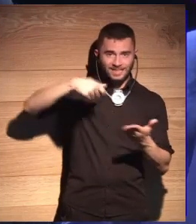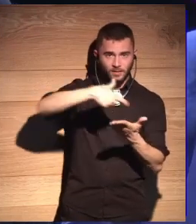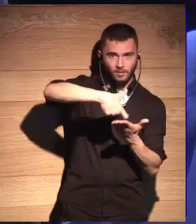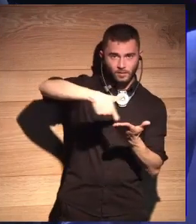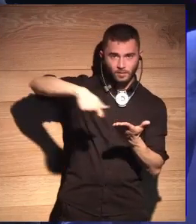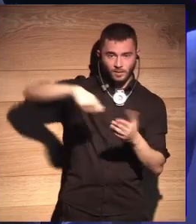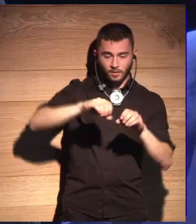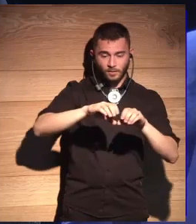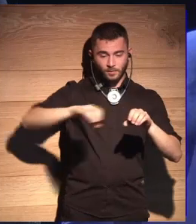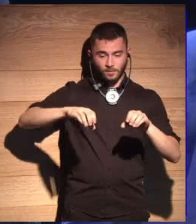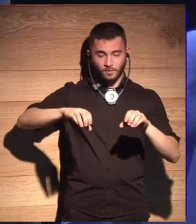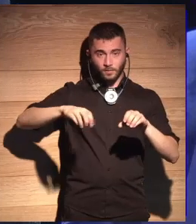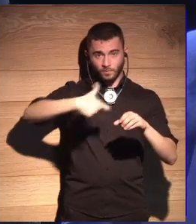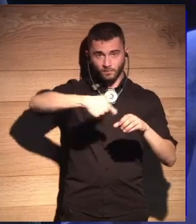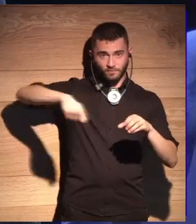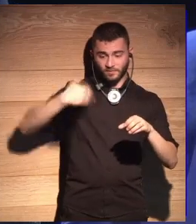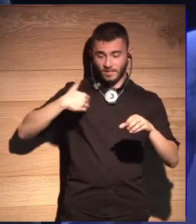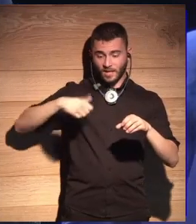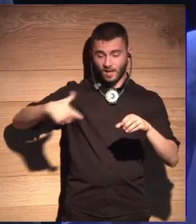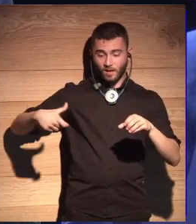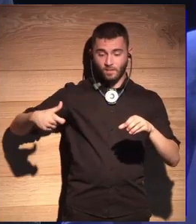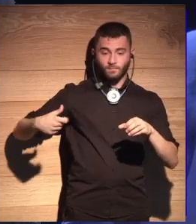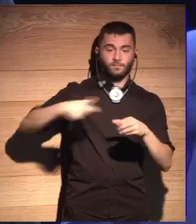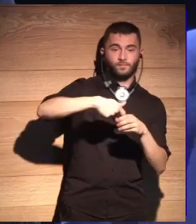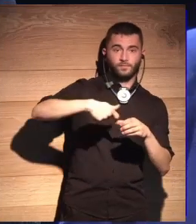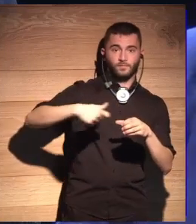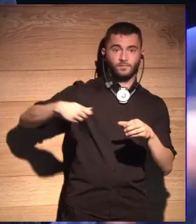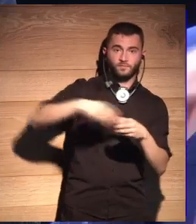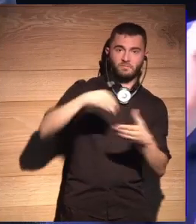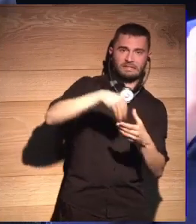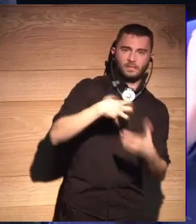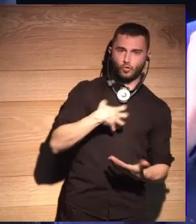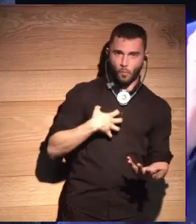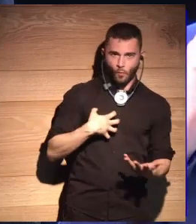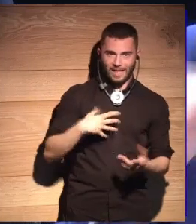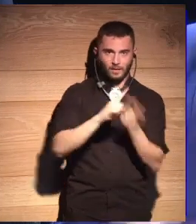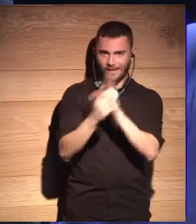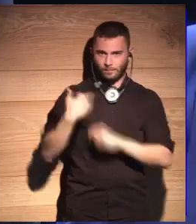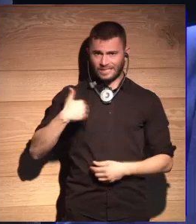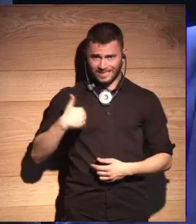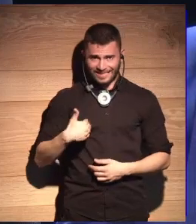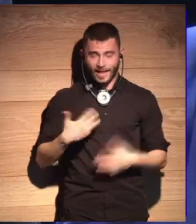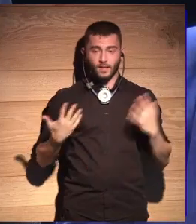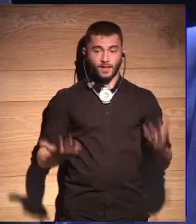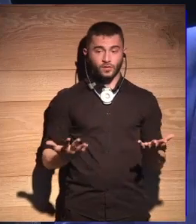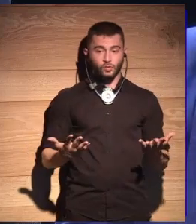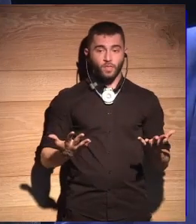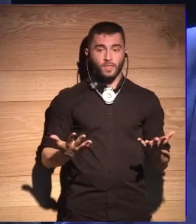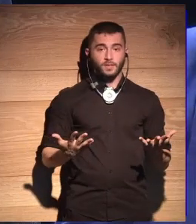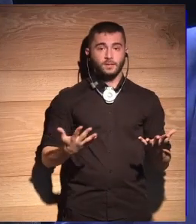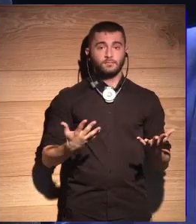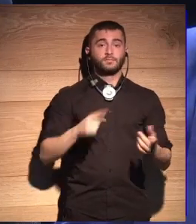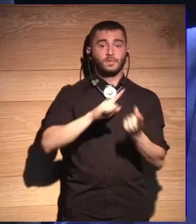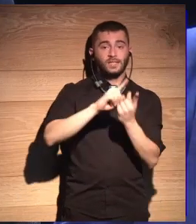the toothpaste has come out of the tube, it is impossible to bring it back inside. So we have